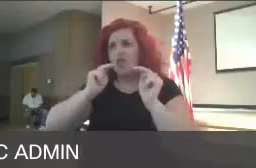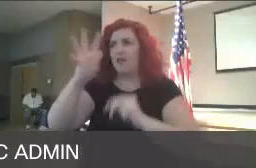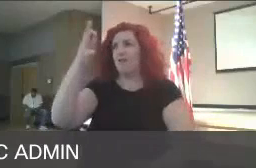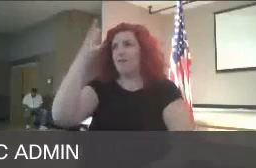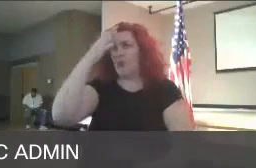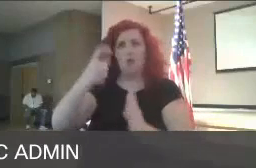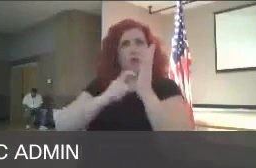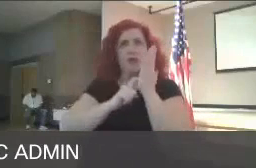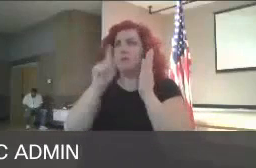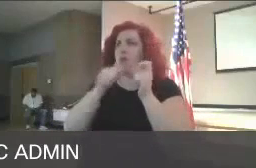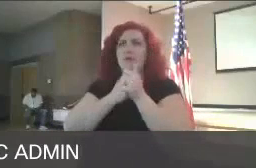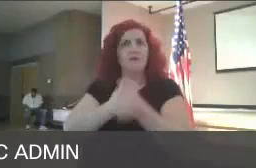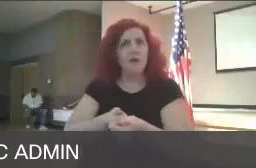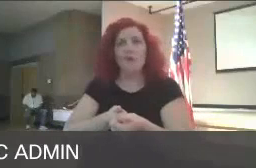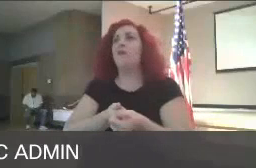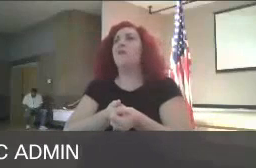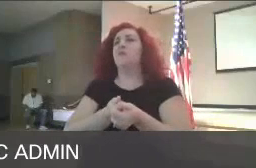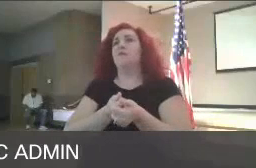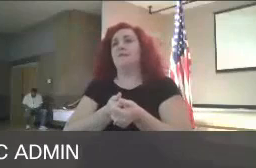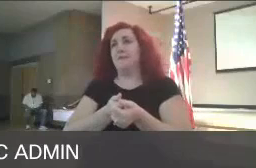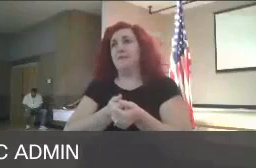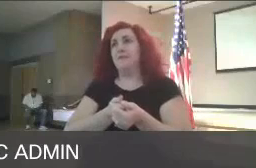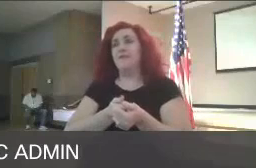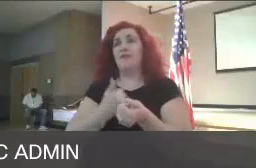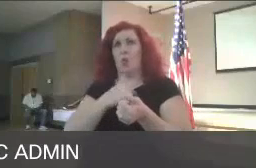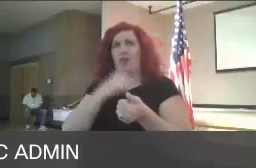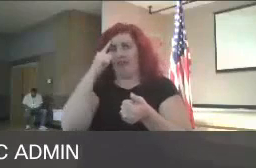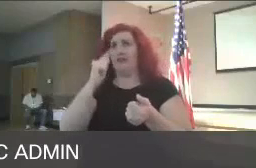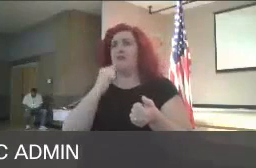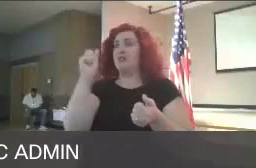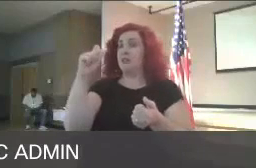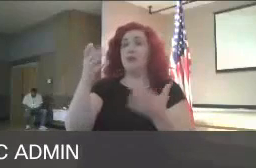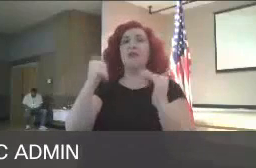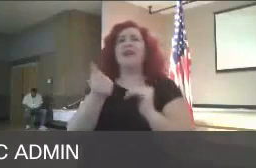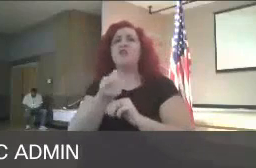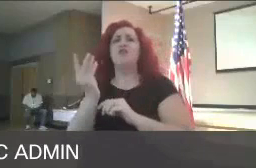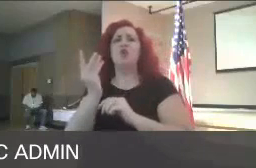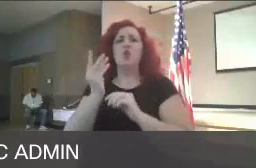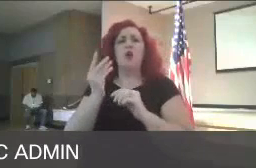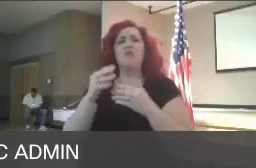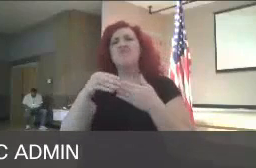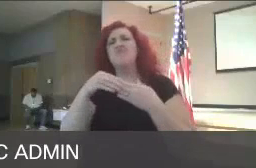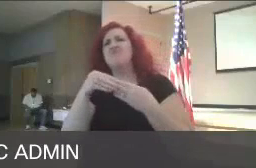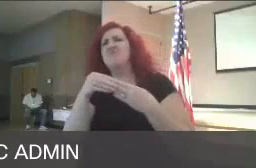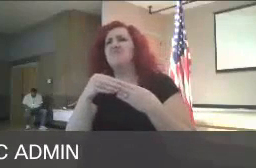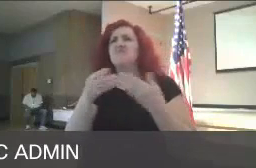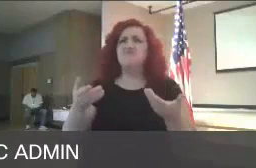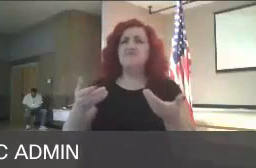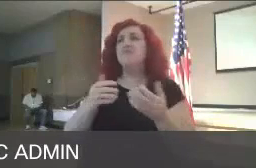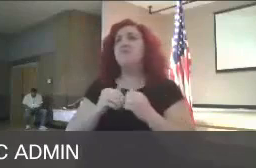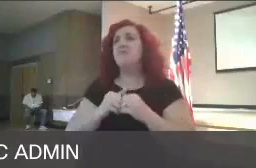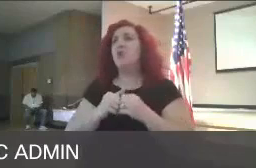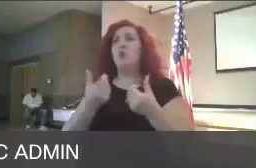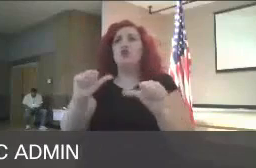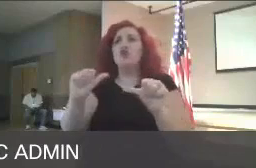non-negotiable federal requirements that we comply with, and we take them seriously. The next couple, though, are fairly discretionary, and